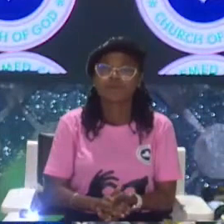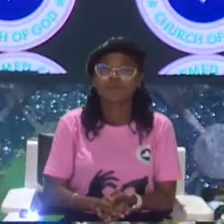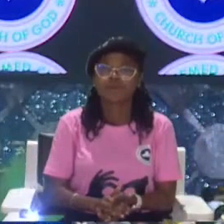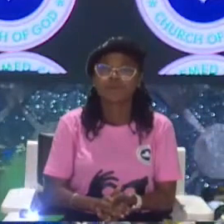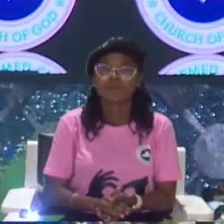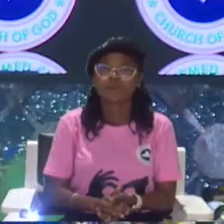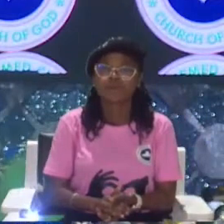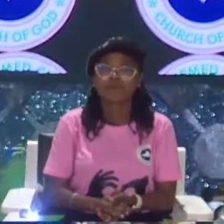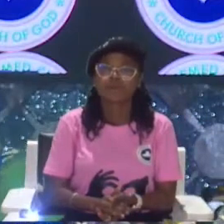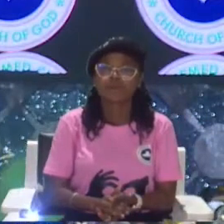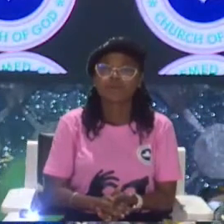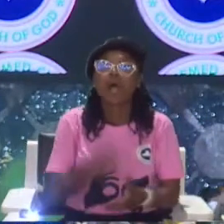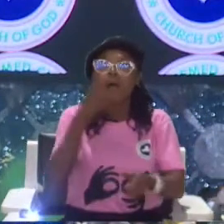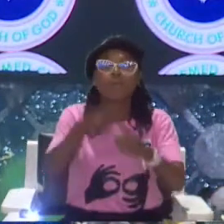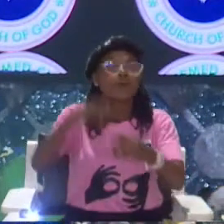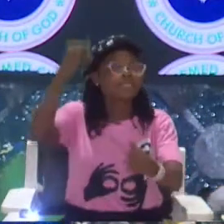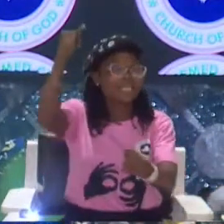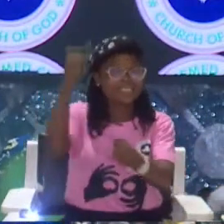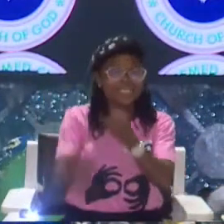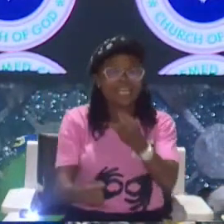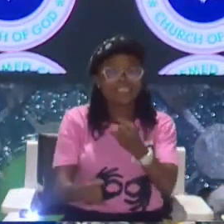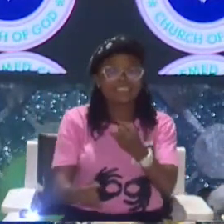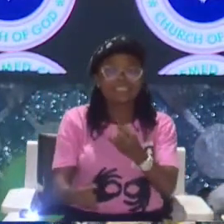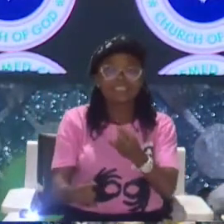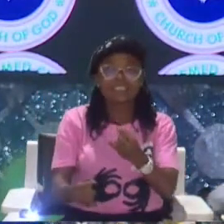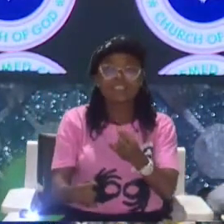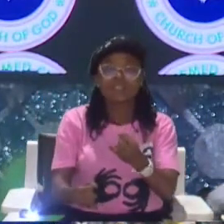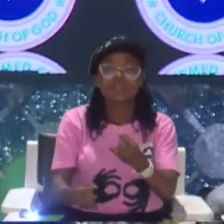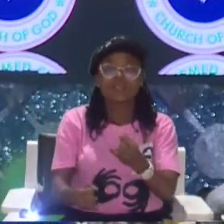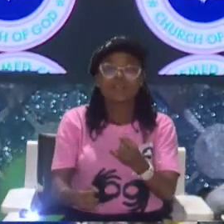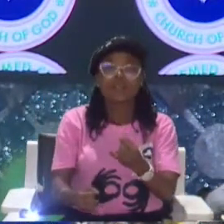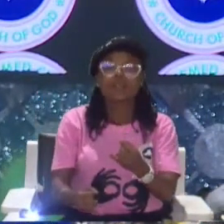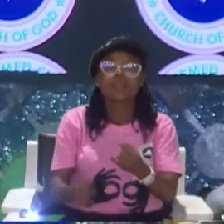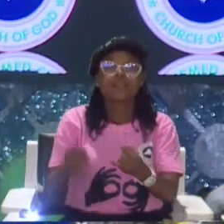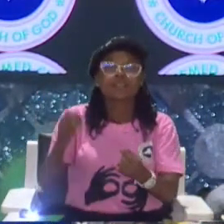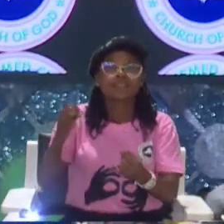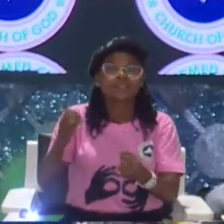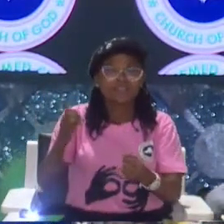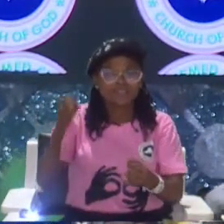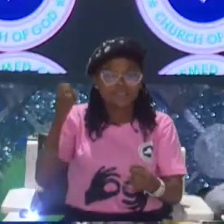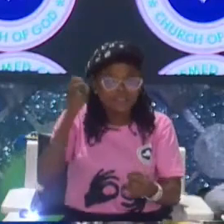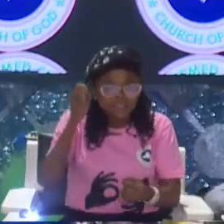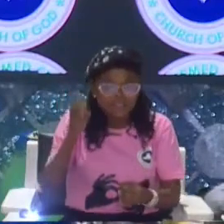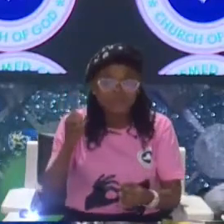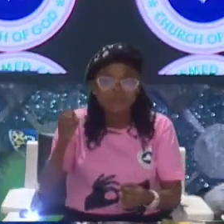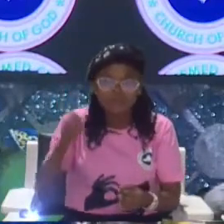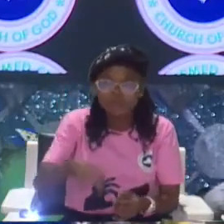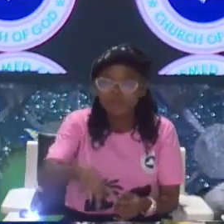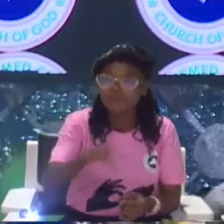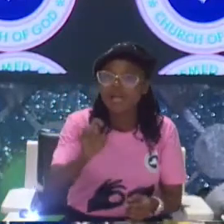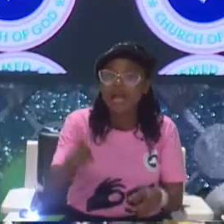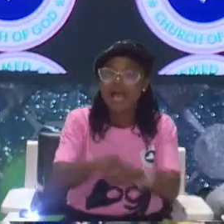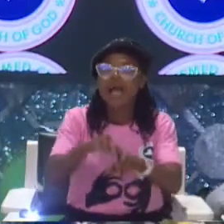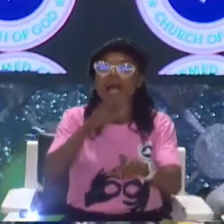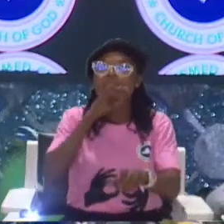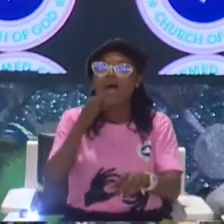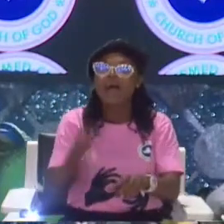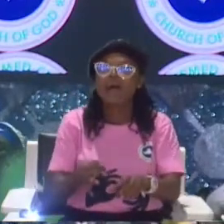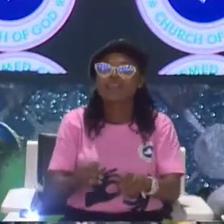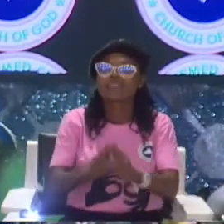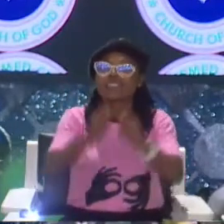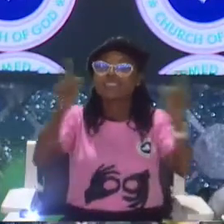But at the end of the day, he discovered. Ṣùgbọ́n lẹ́kùn gbogbo ó ṣàwárí wípé. as great as the fire